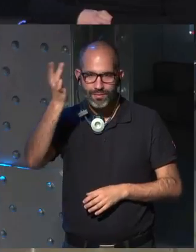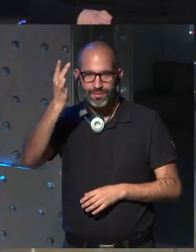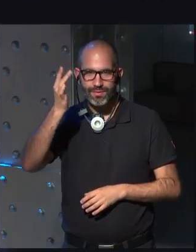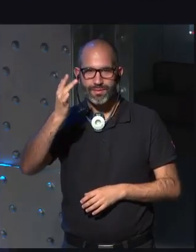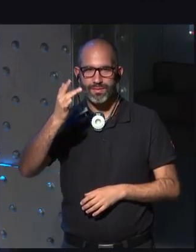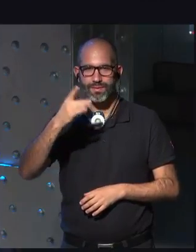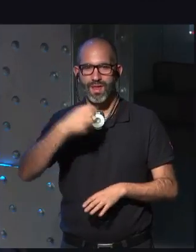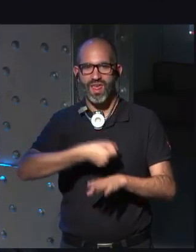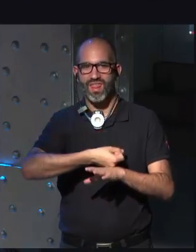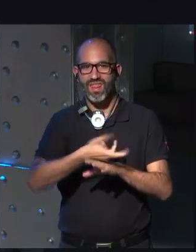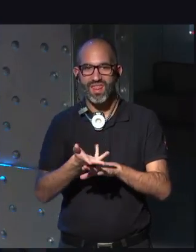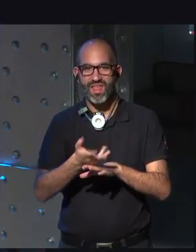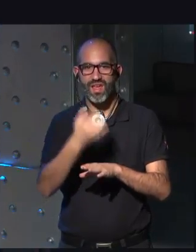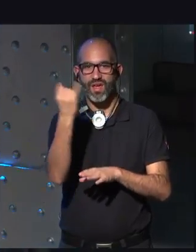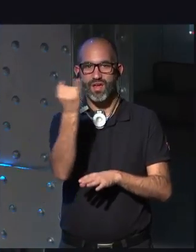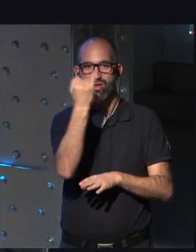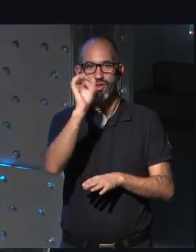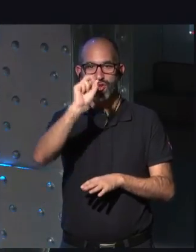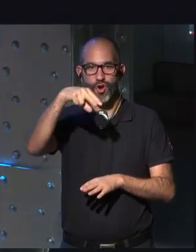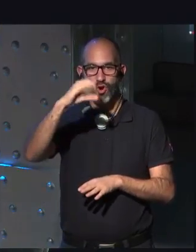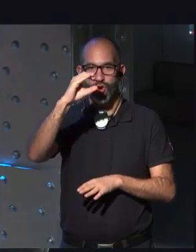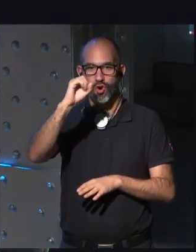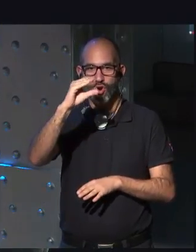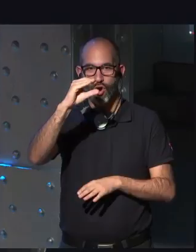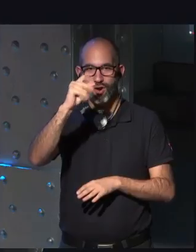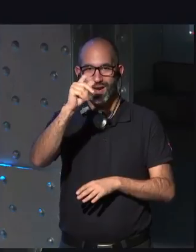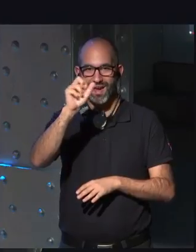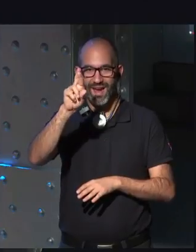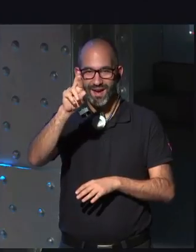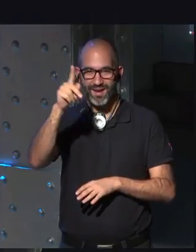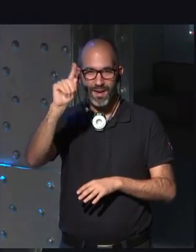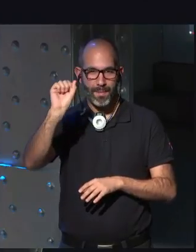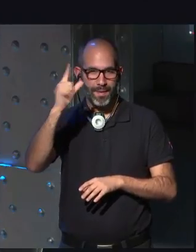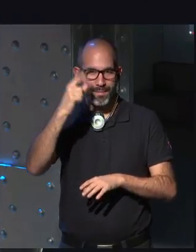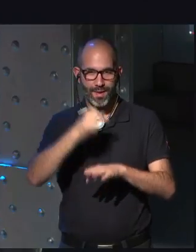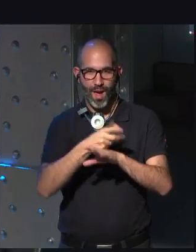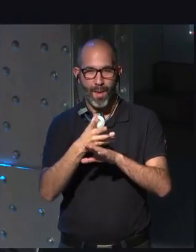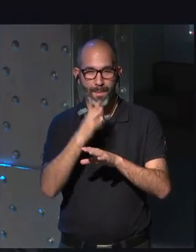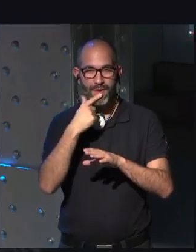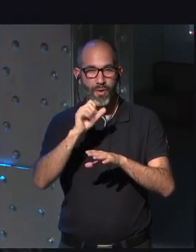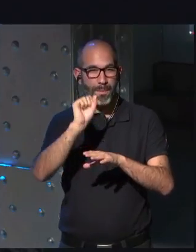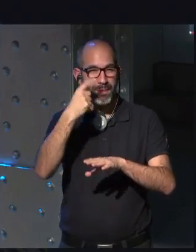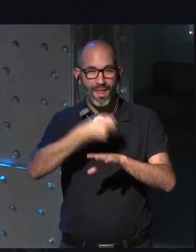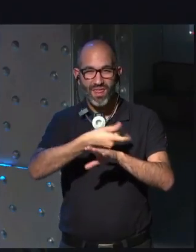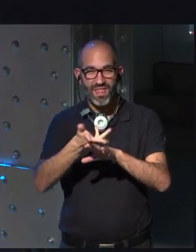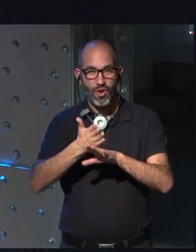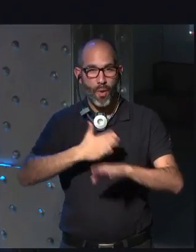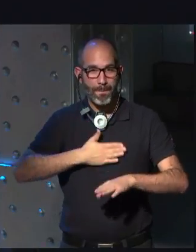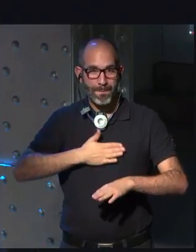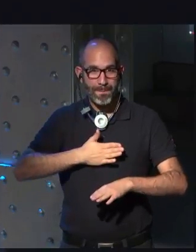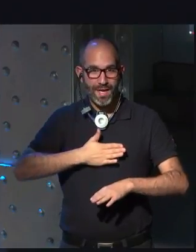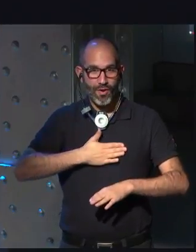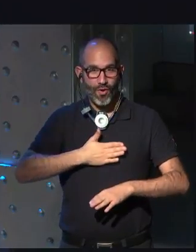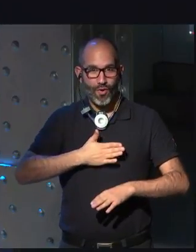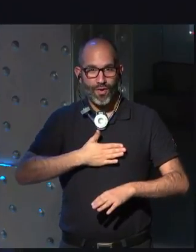record that was his big hit. The first record that I owned was the Eagles' Greatest Hits, given to me